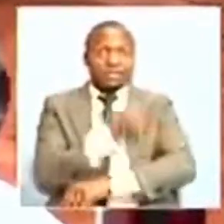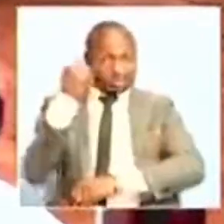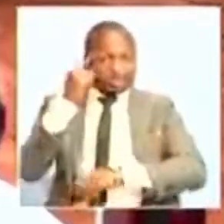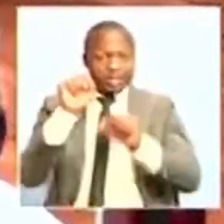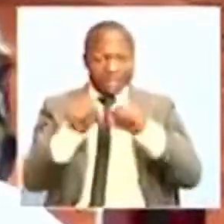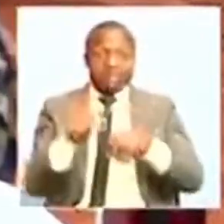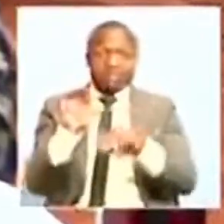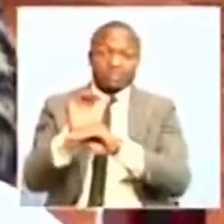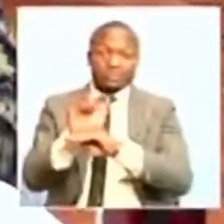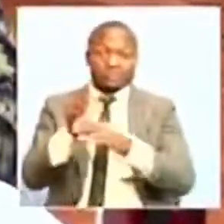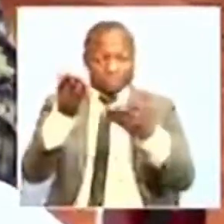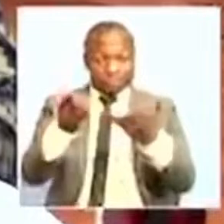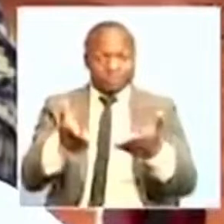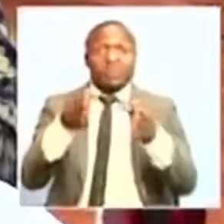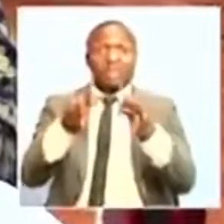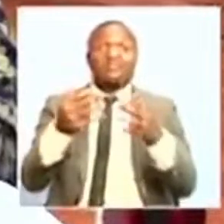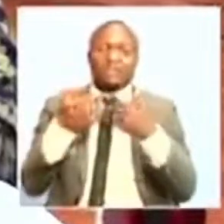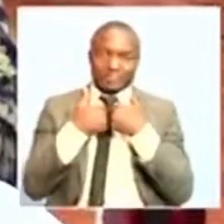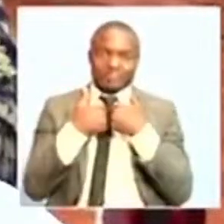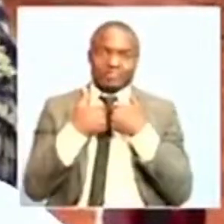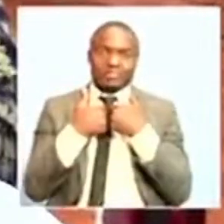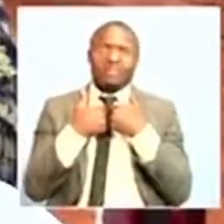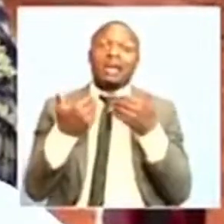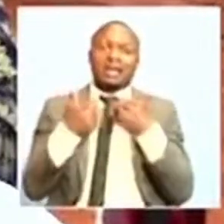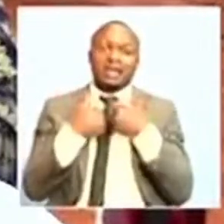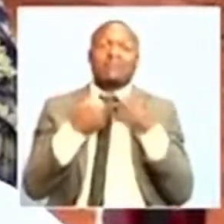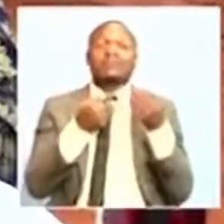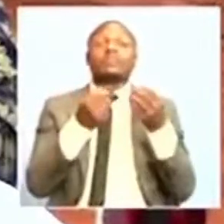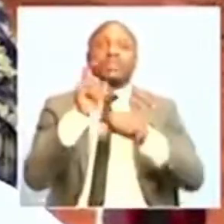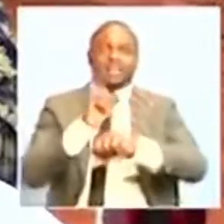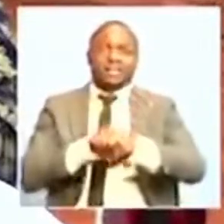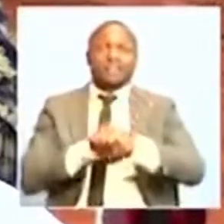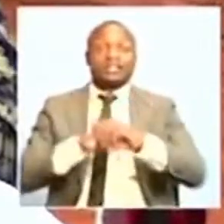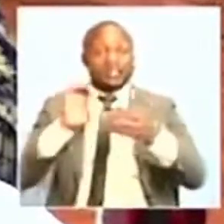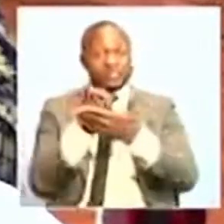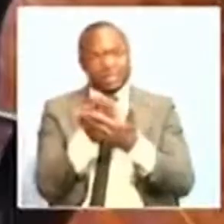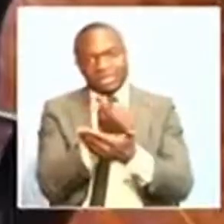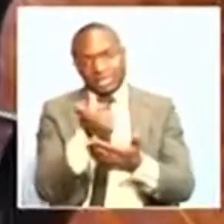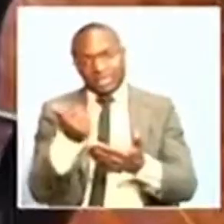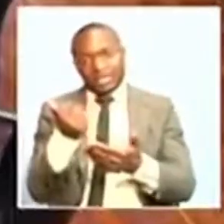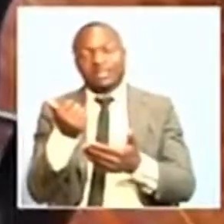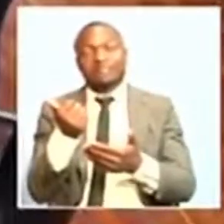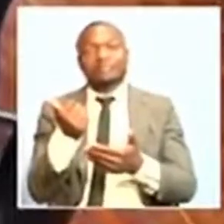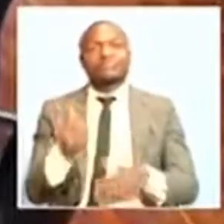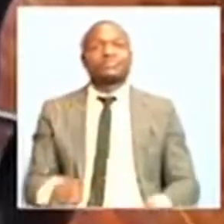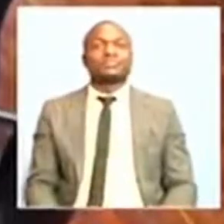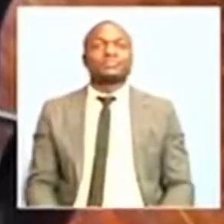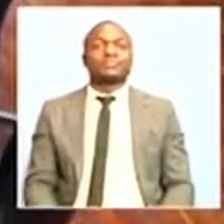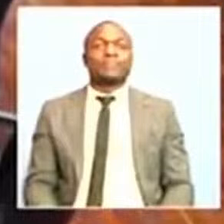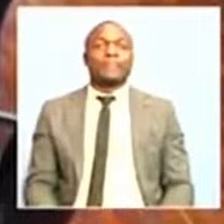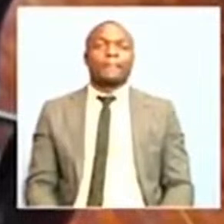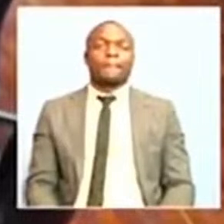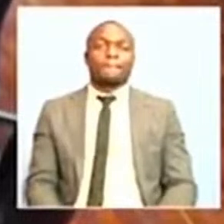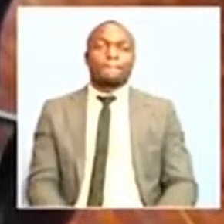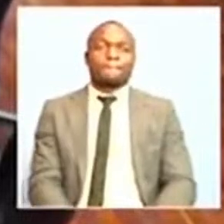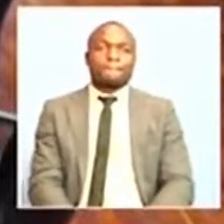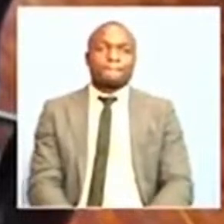those? If at all you have, I know we still have a lot of time to engage with the other witnesses.